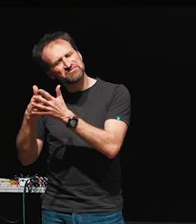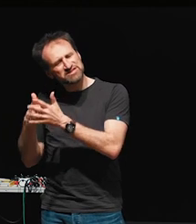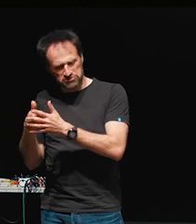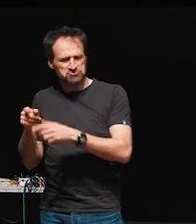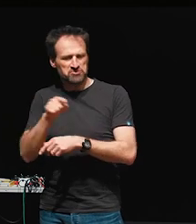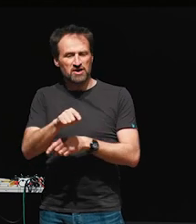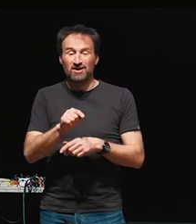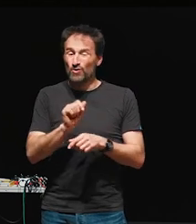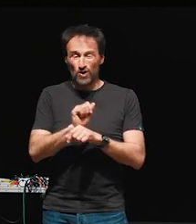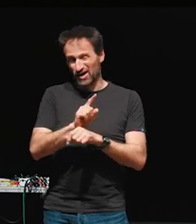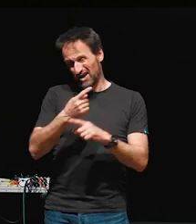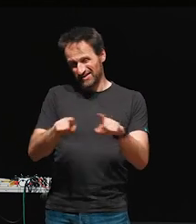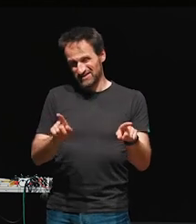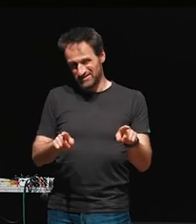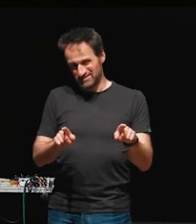between different threads in the browser.